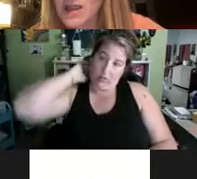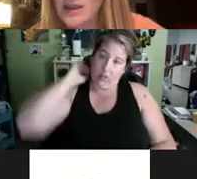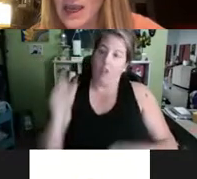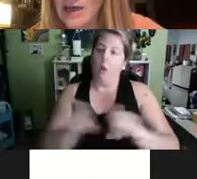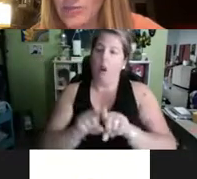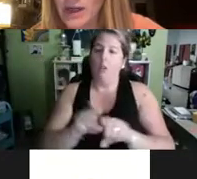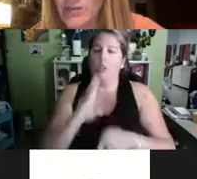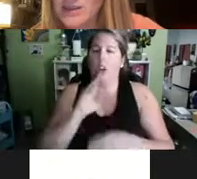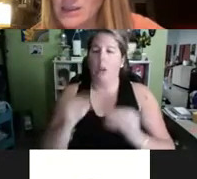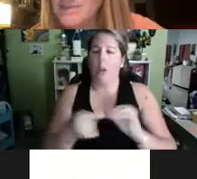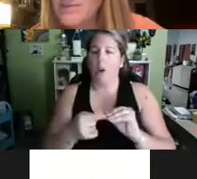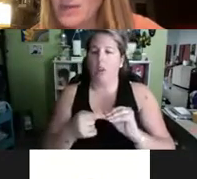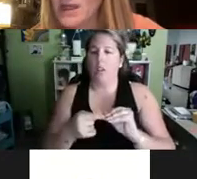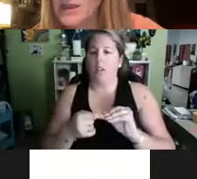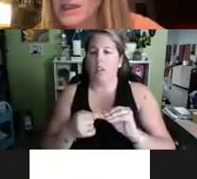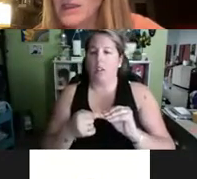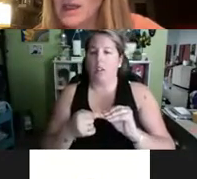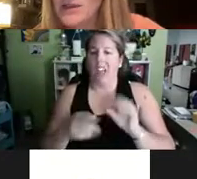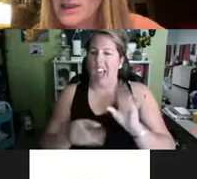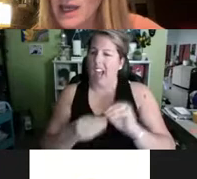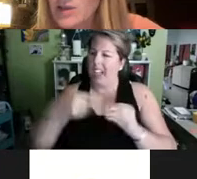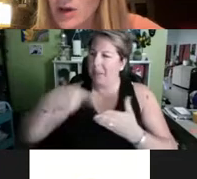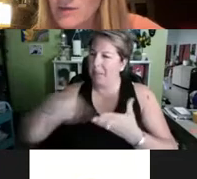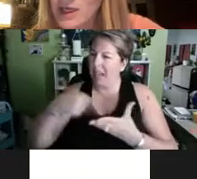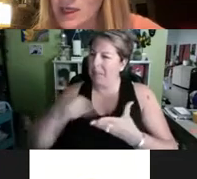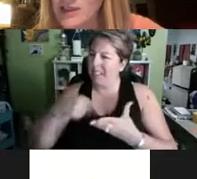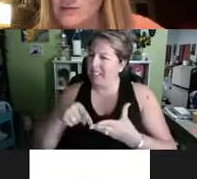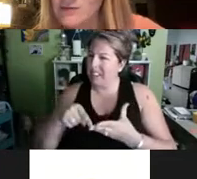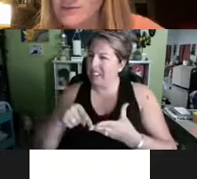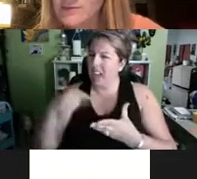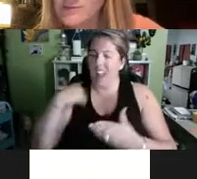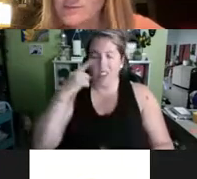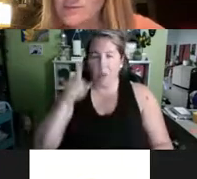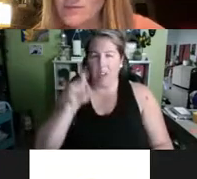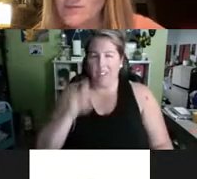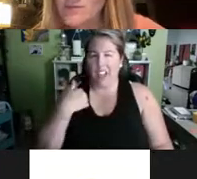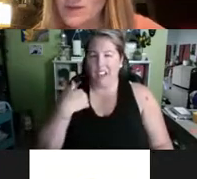about like adding payments in. I think that you have to have,